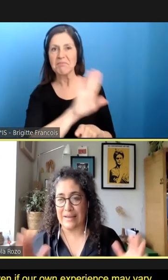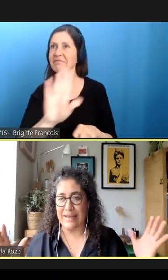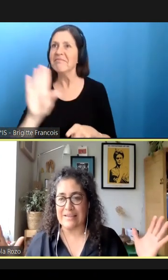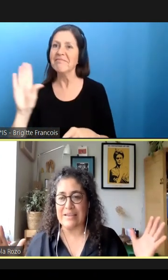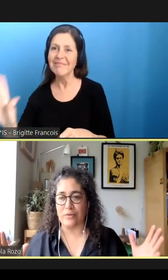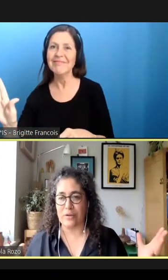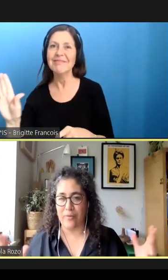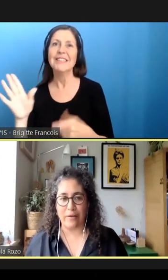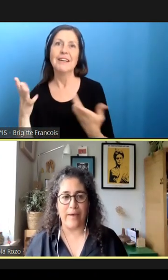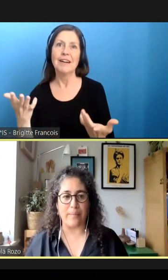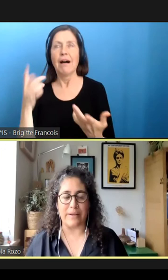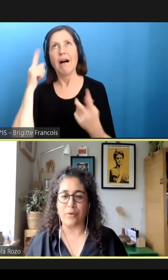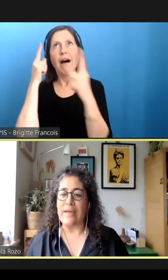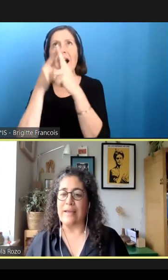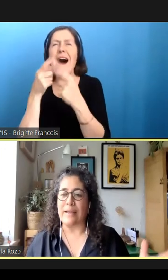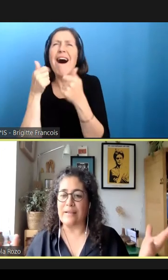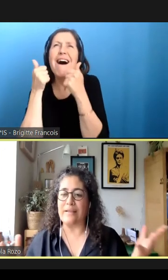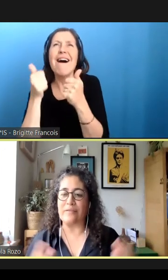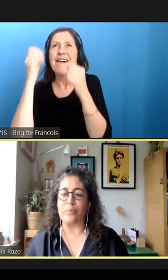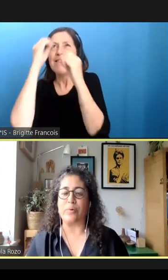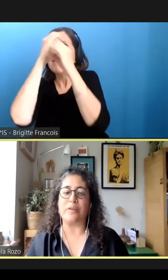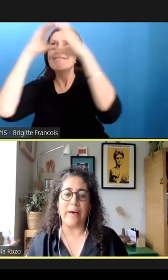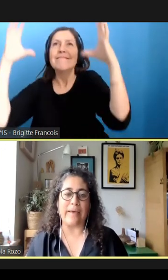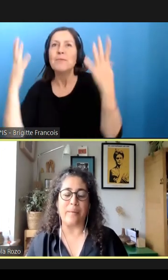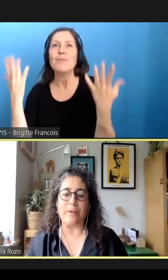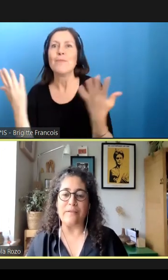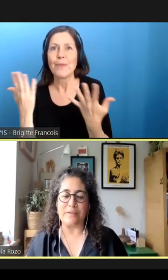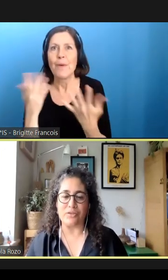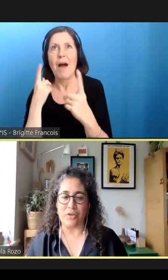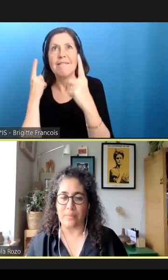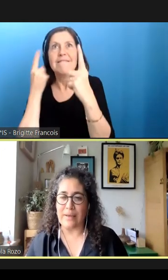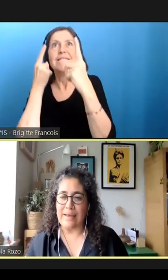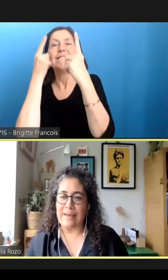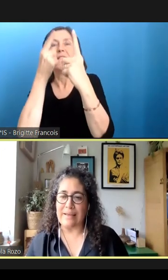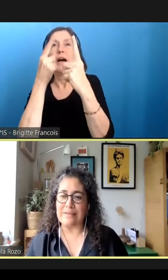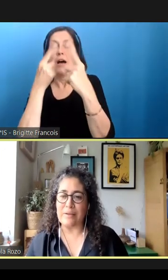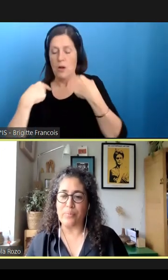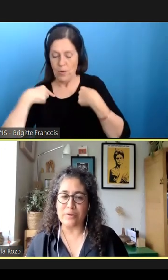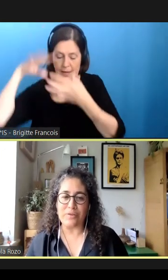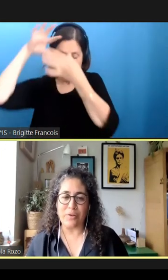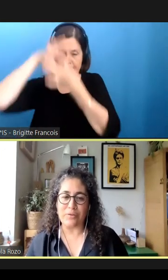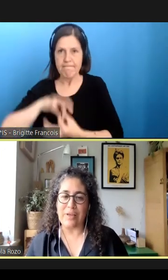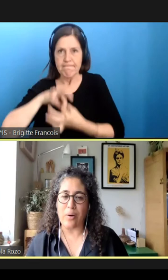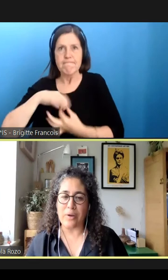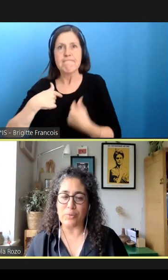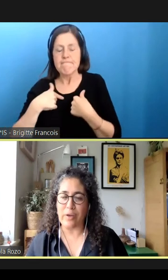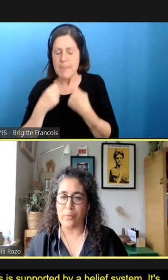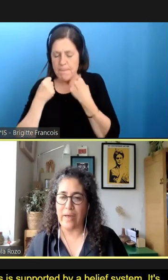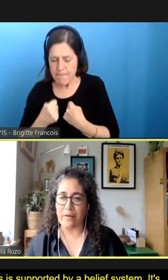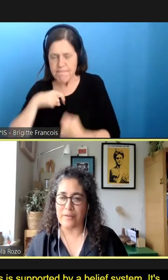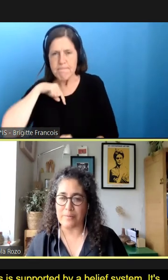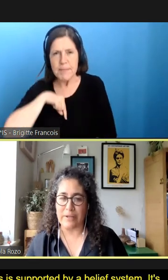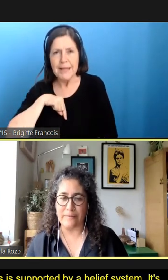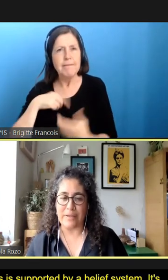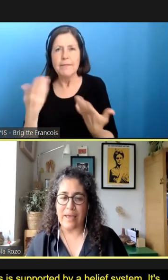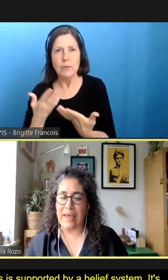the ideal around family. No, this is supported by a belief system. It's important to notice how much we are aware